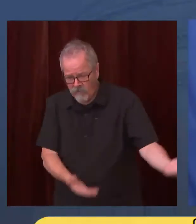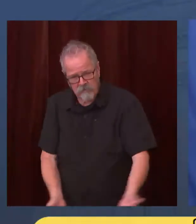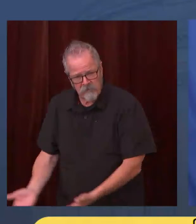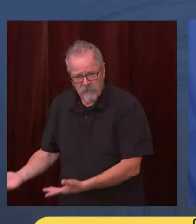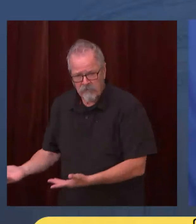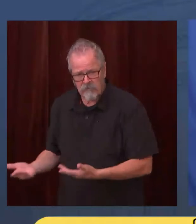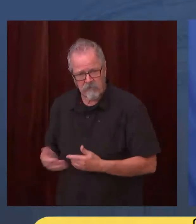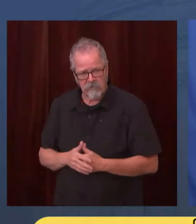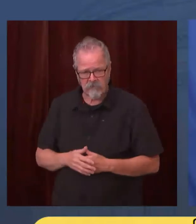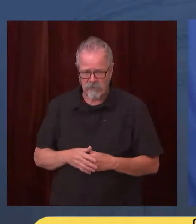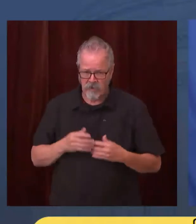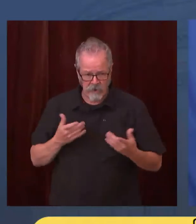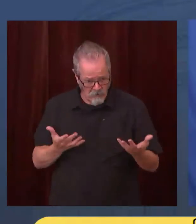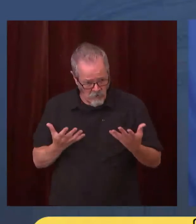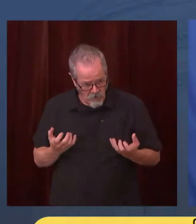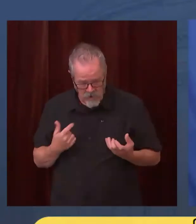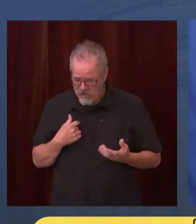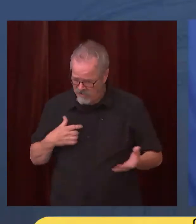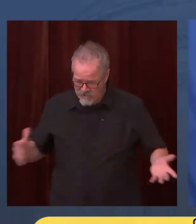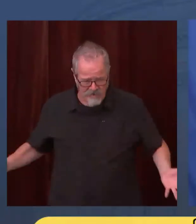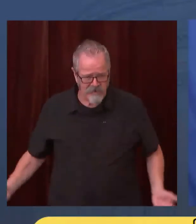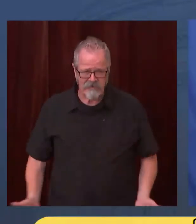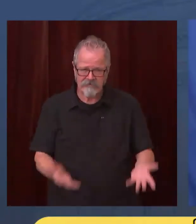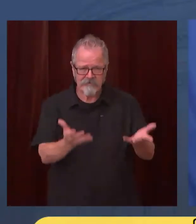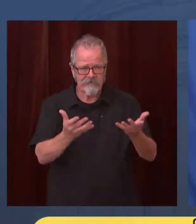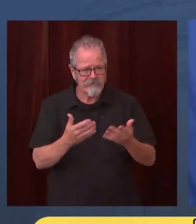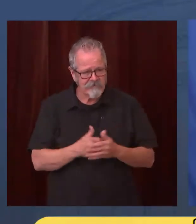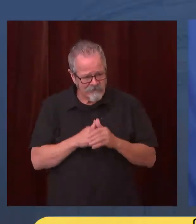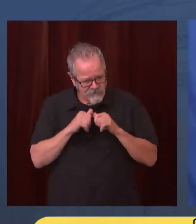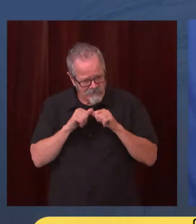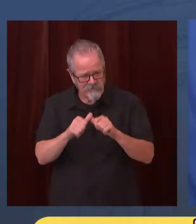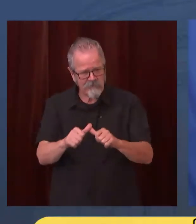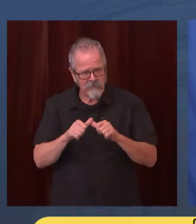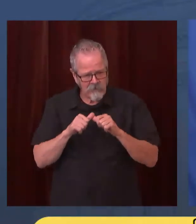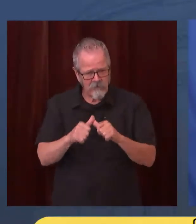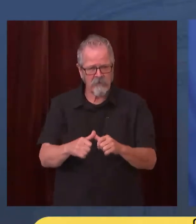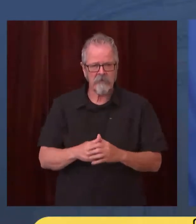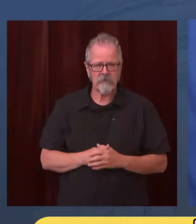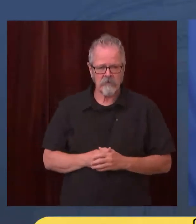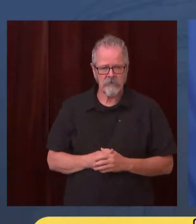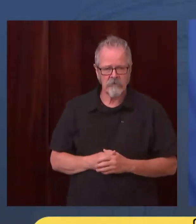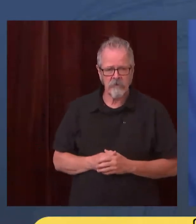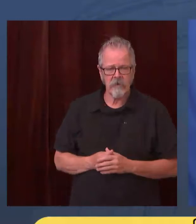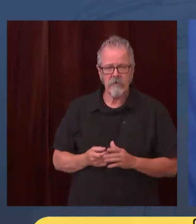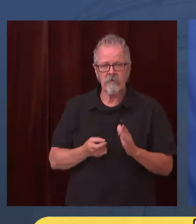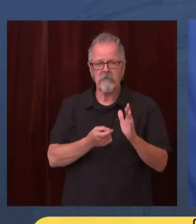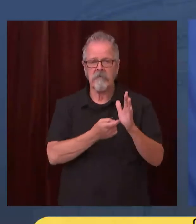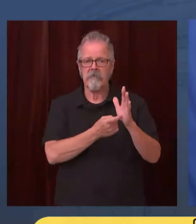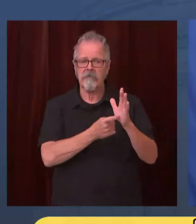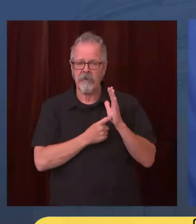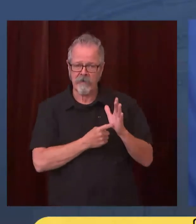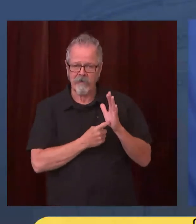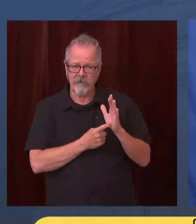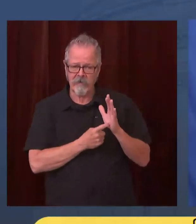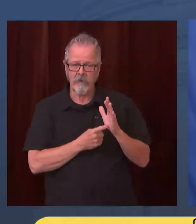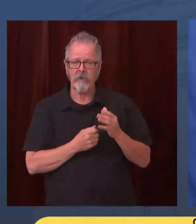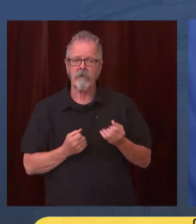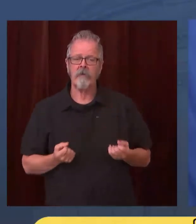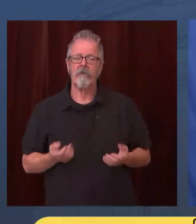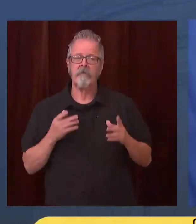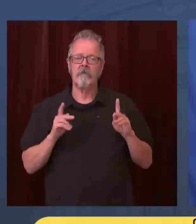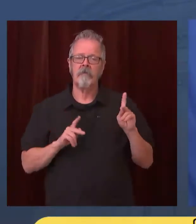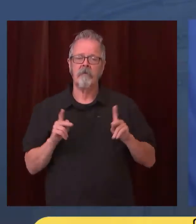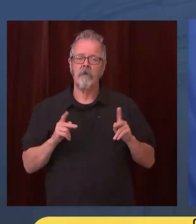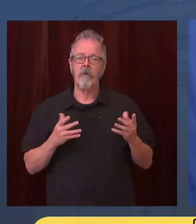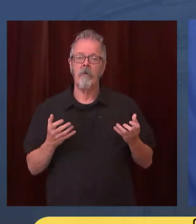get vaccinated. We have seen a softening of demand over the last several weeks to months. And what we have seen